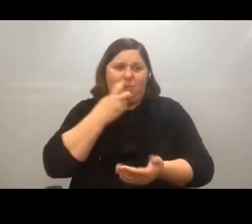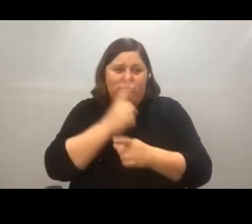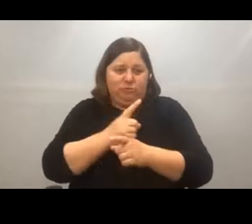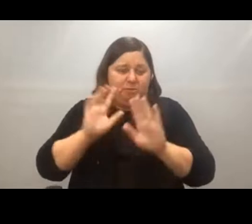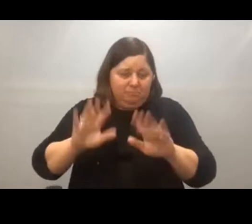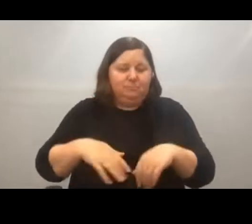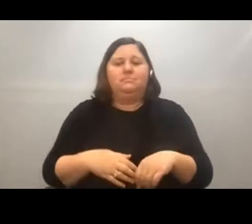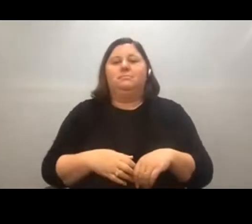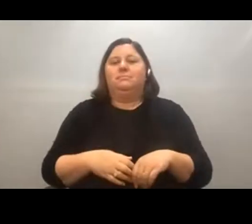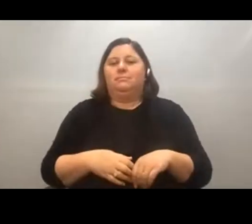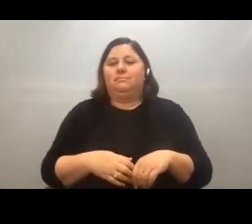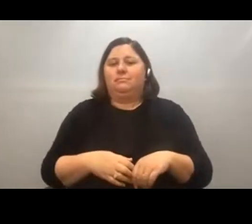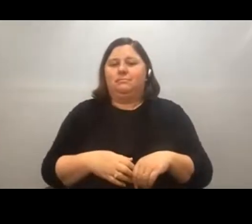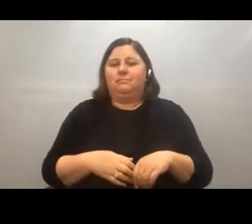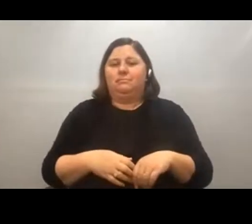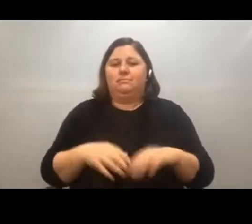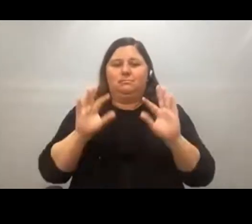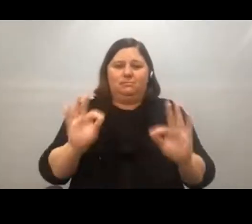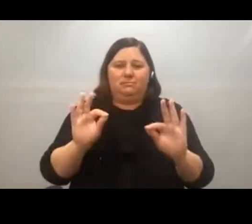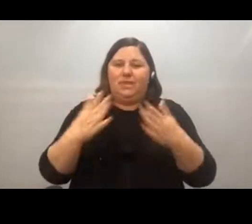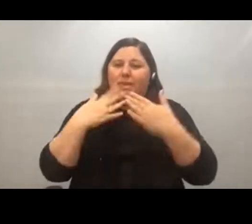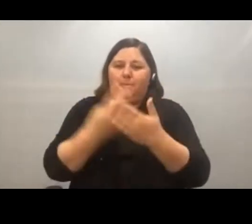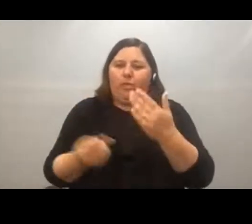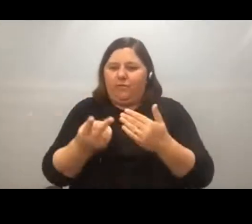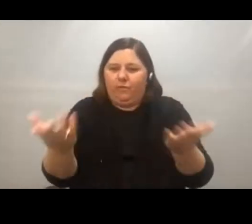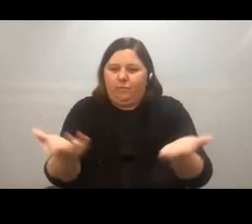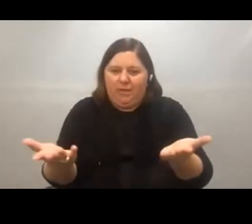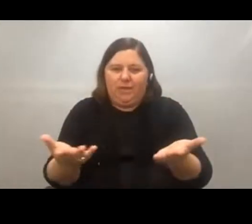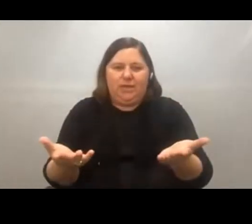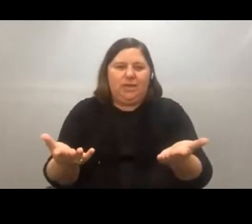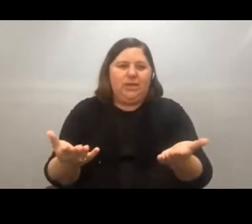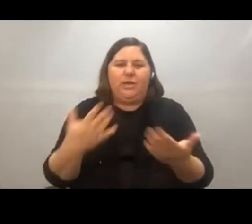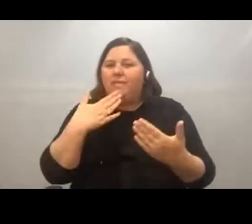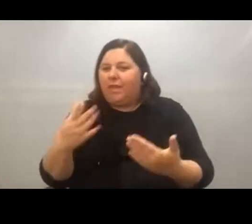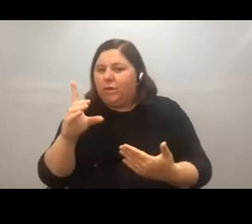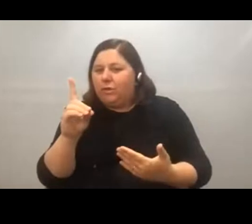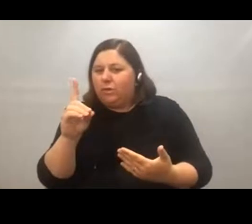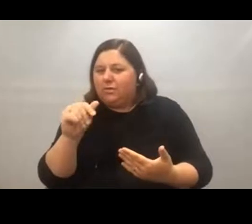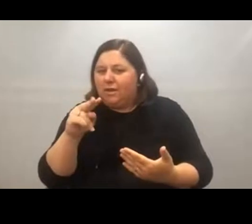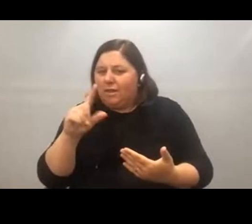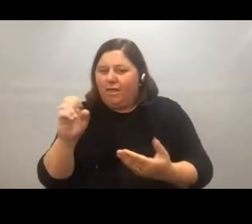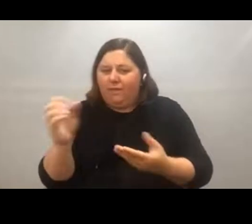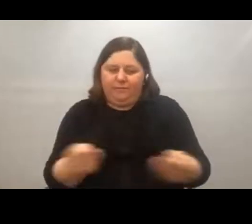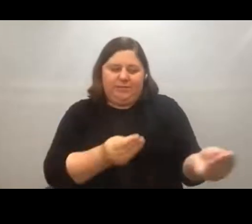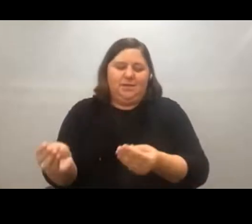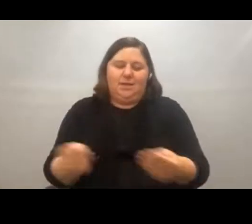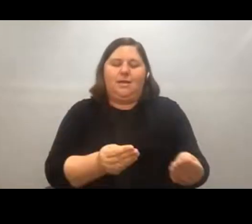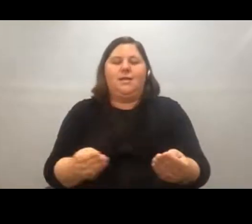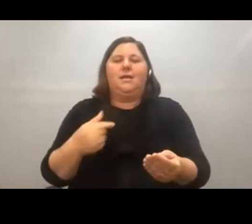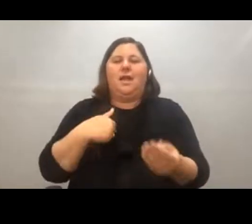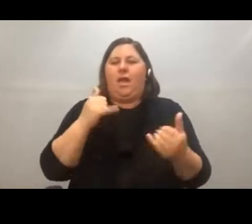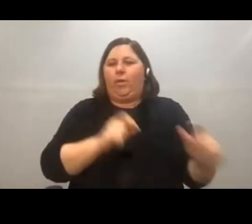thank you both for being here and of course danielle thank you for facilitating um i'm going to be bringing up a